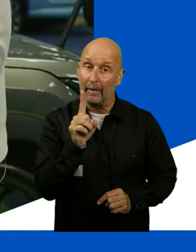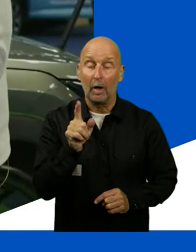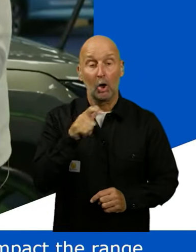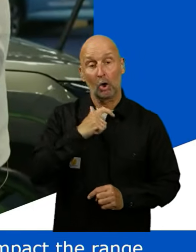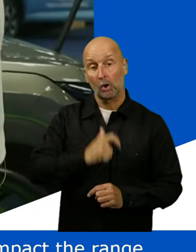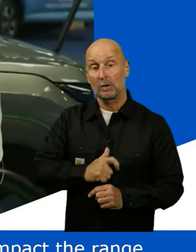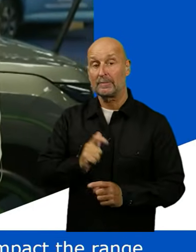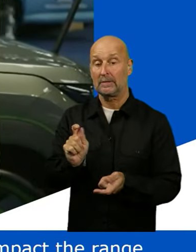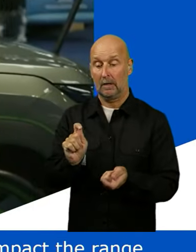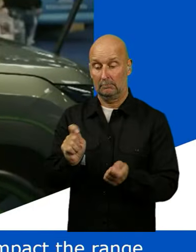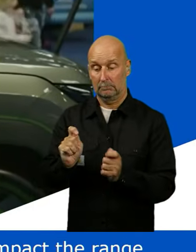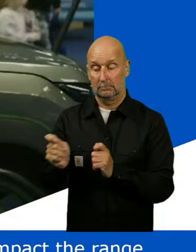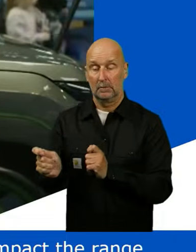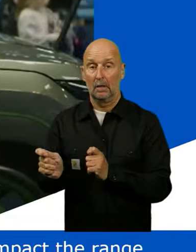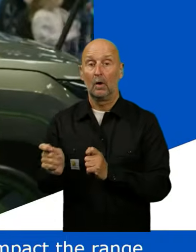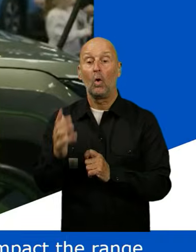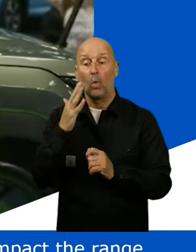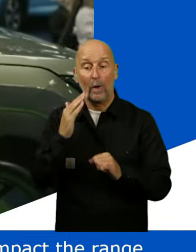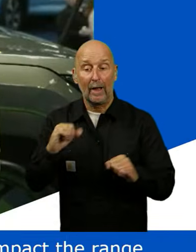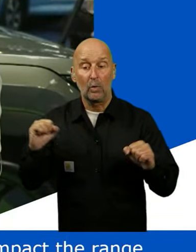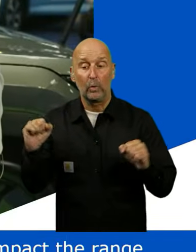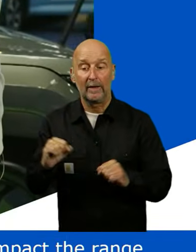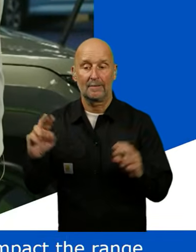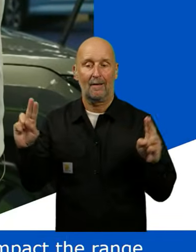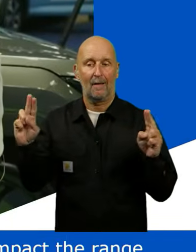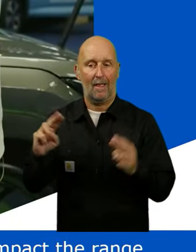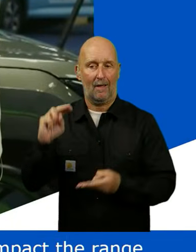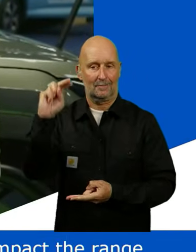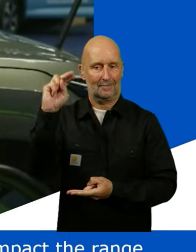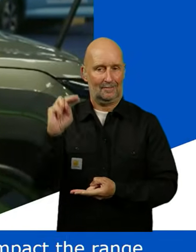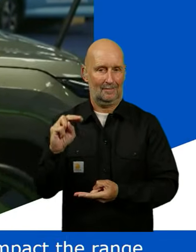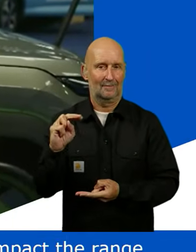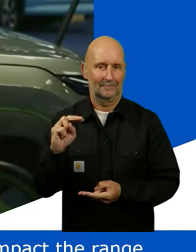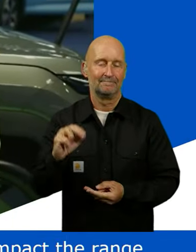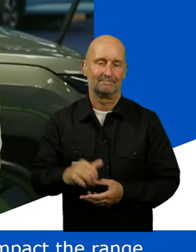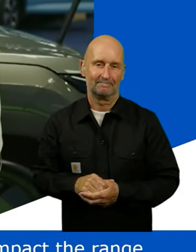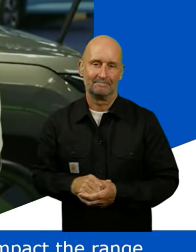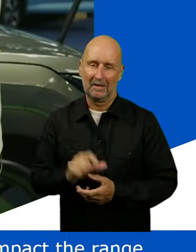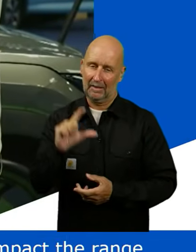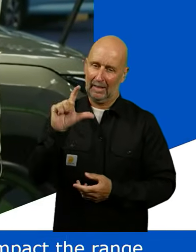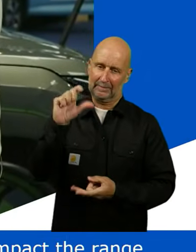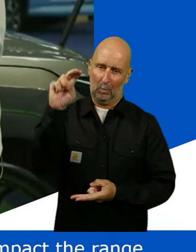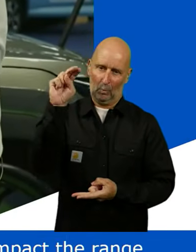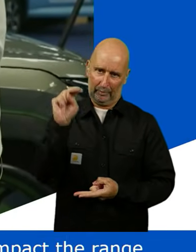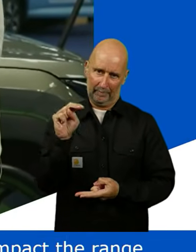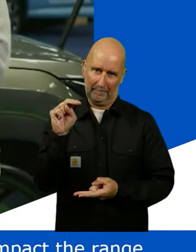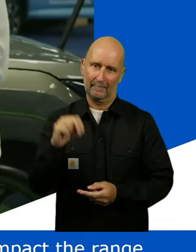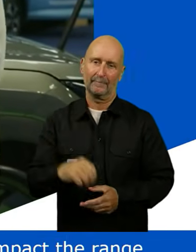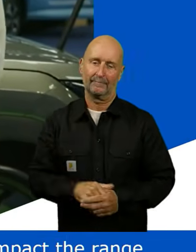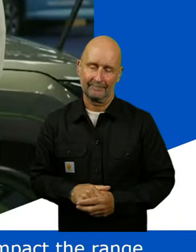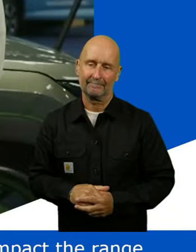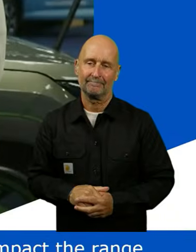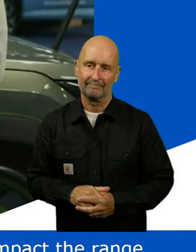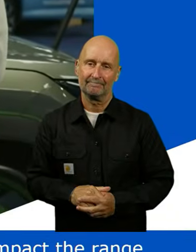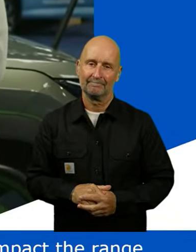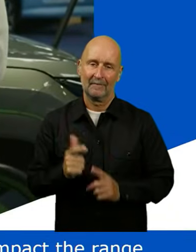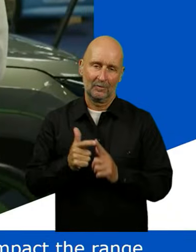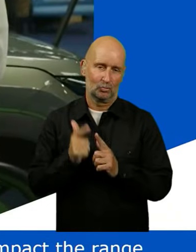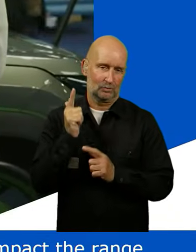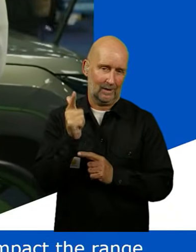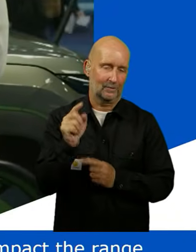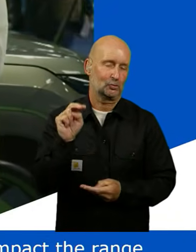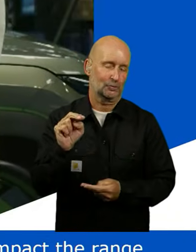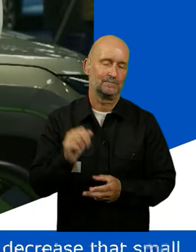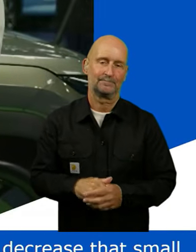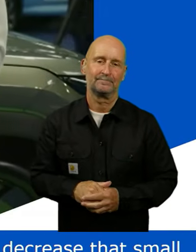customers can do during the winter to mitigate that decrease, that small decrease in the range